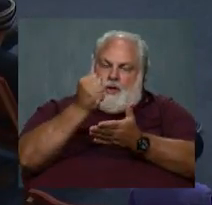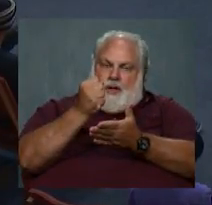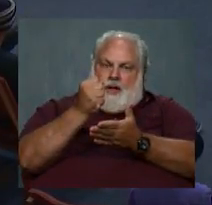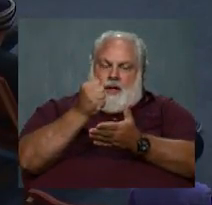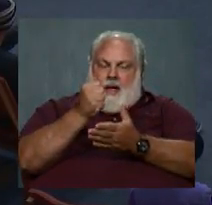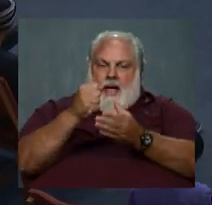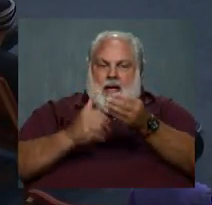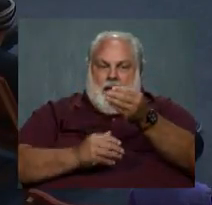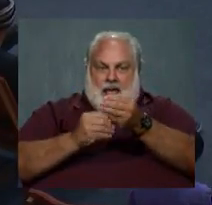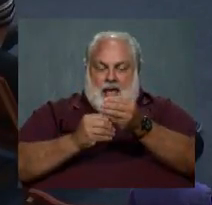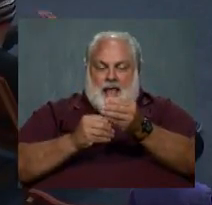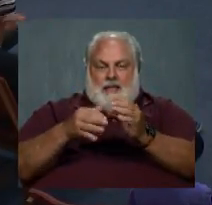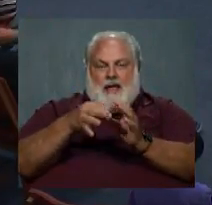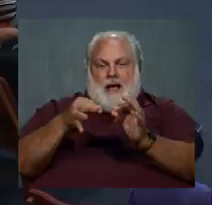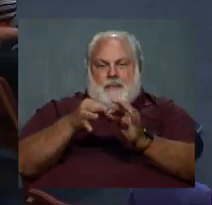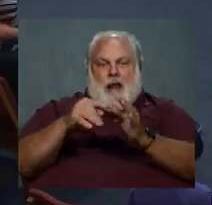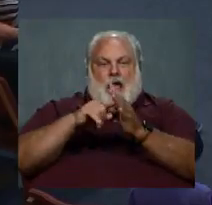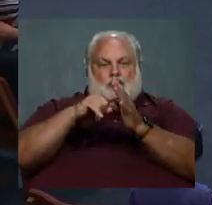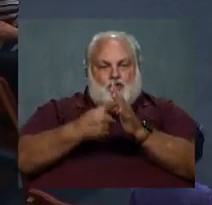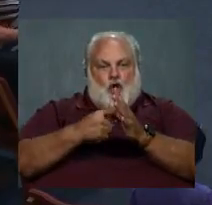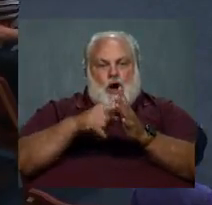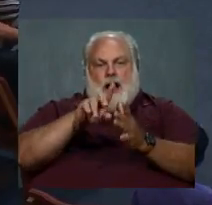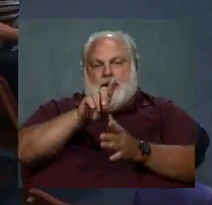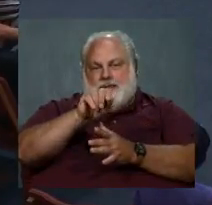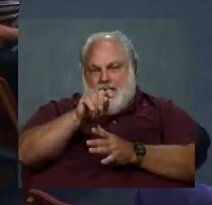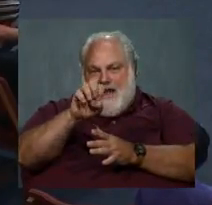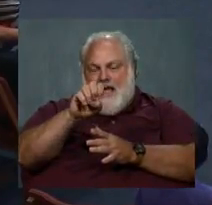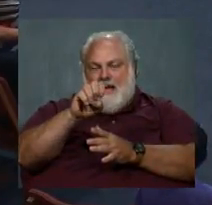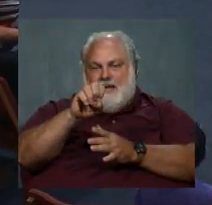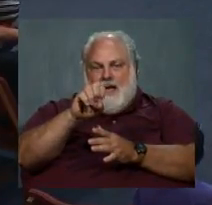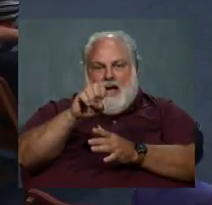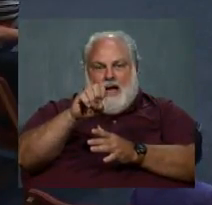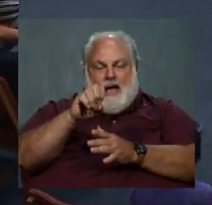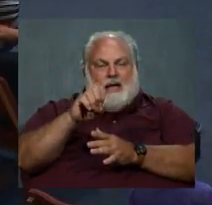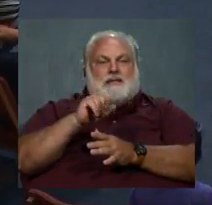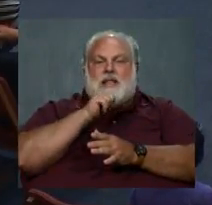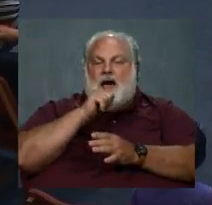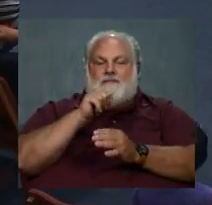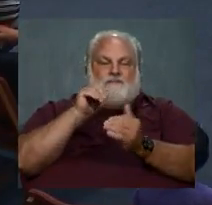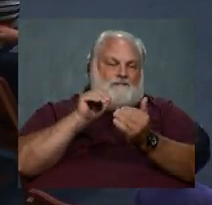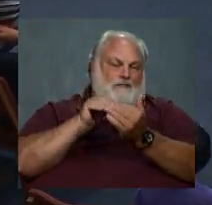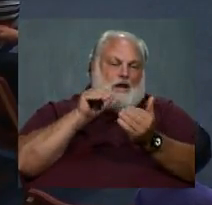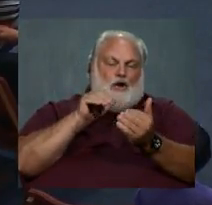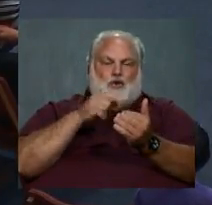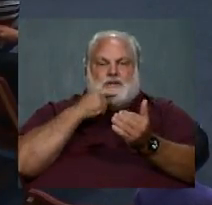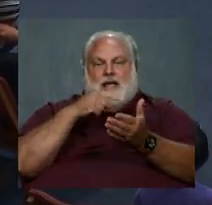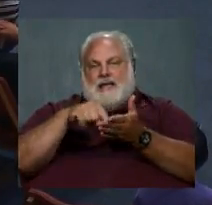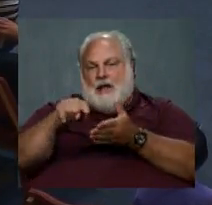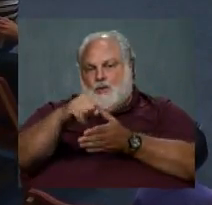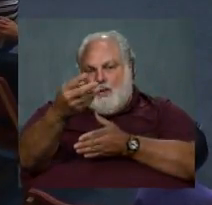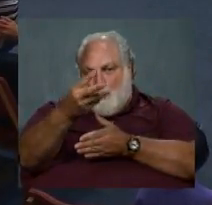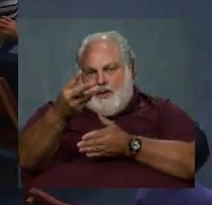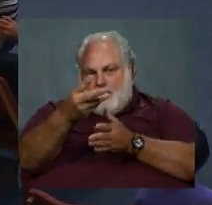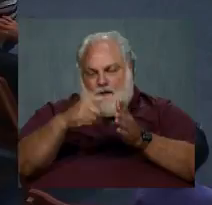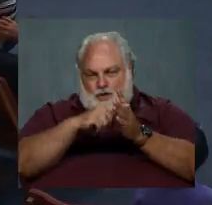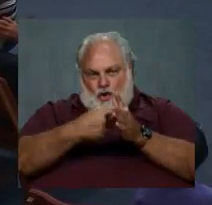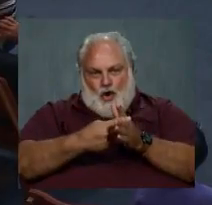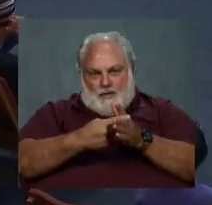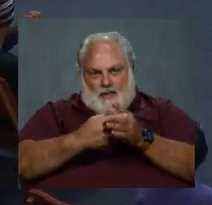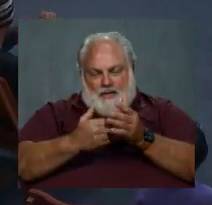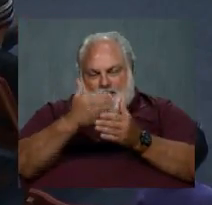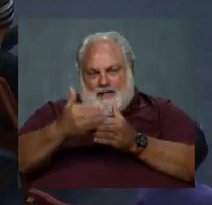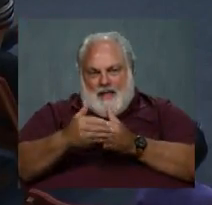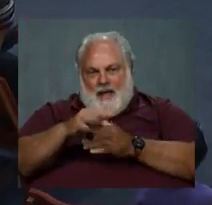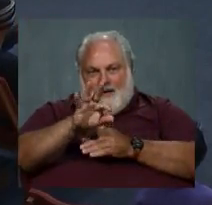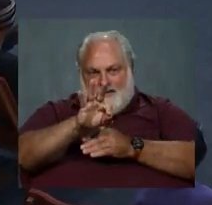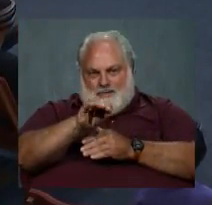put in there a start date for the clock ticking. I don't think it's fair to say next Wednesday it starts the first day of